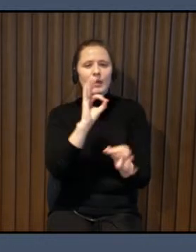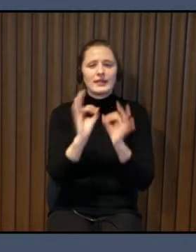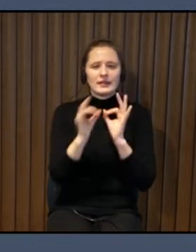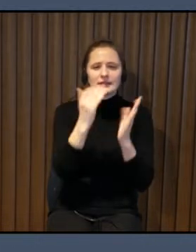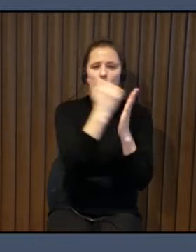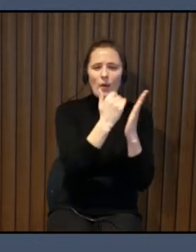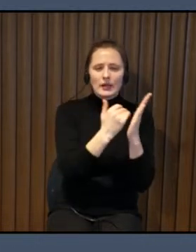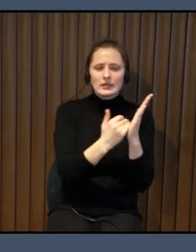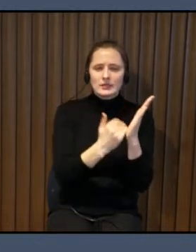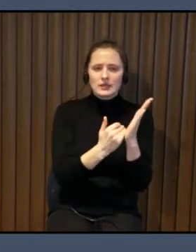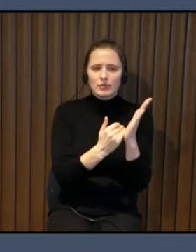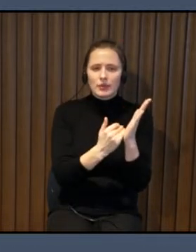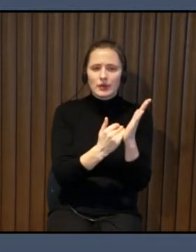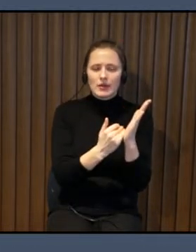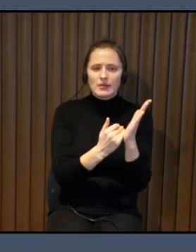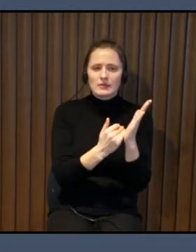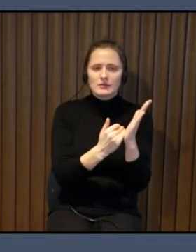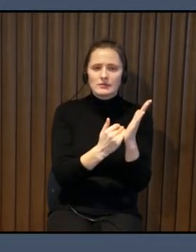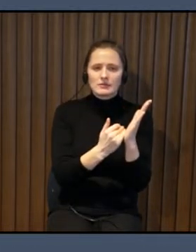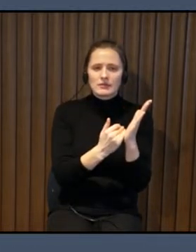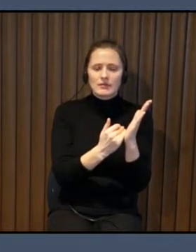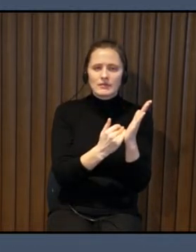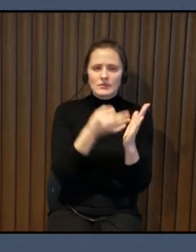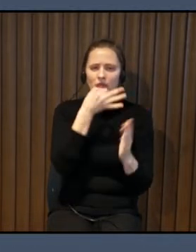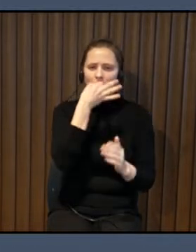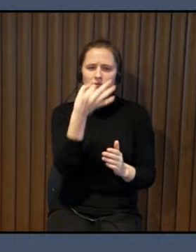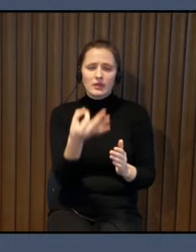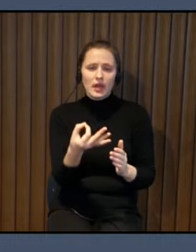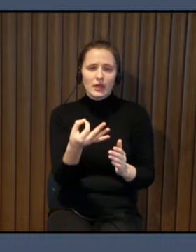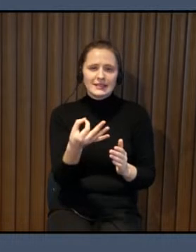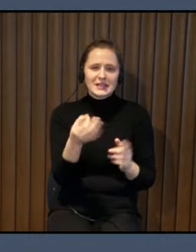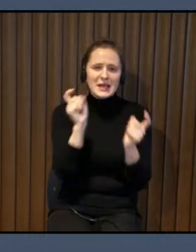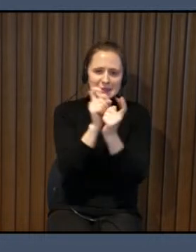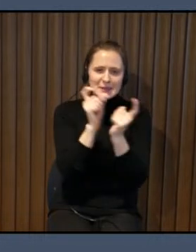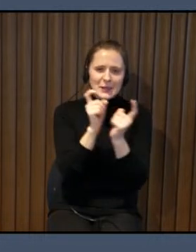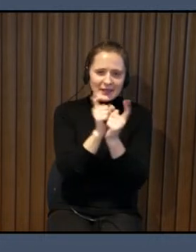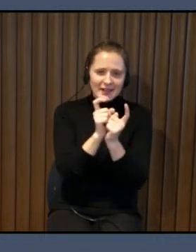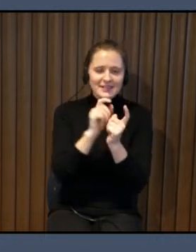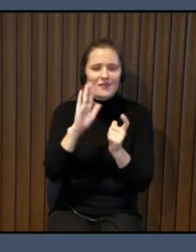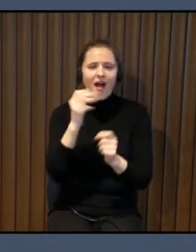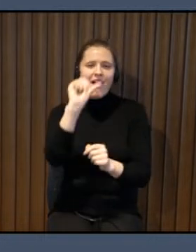hierarchy relations, which one prevails.